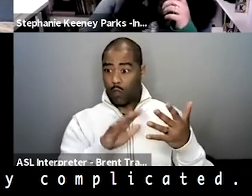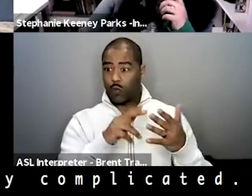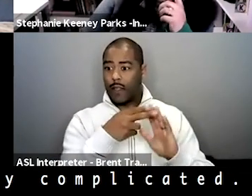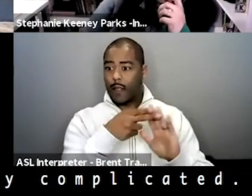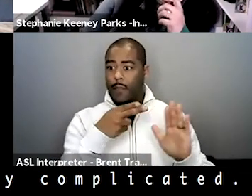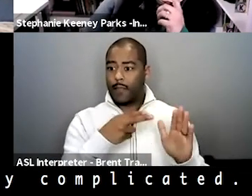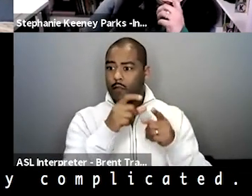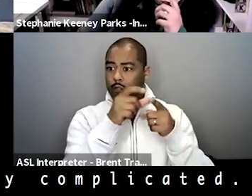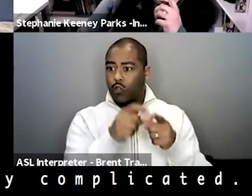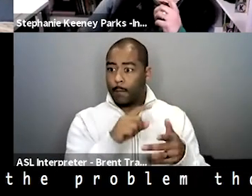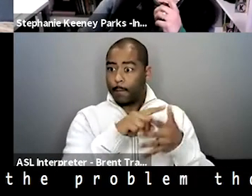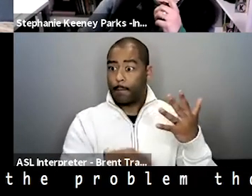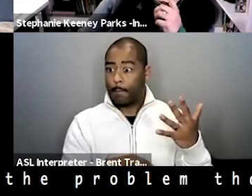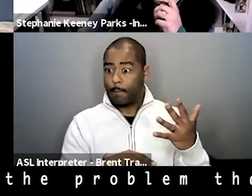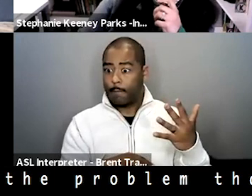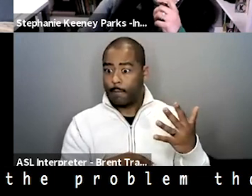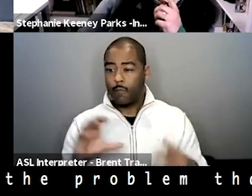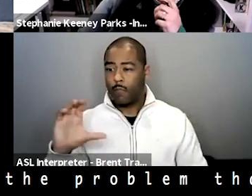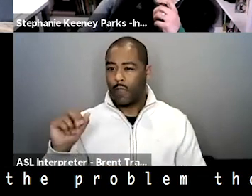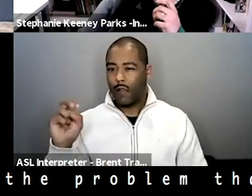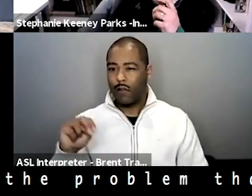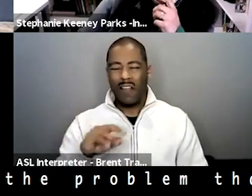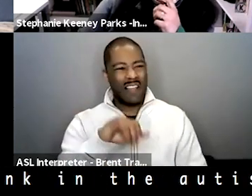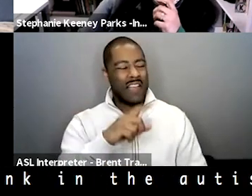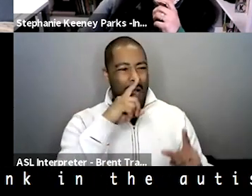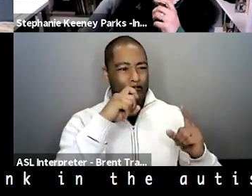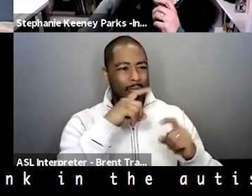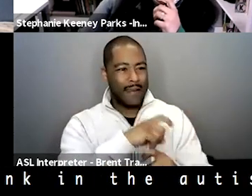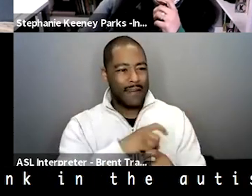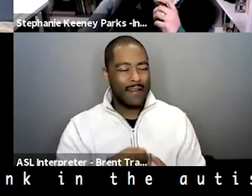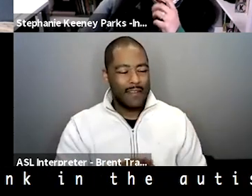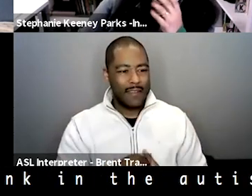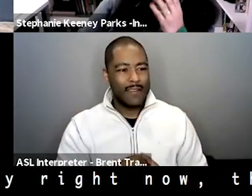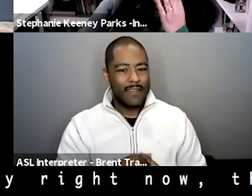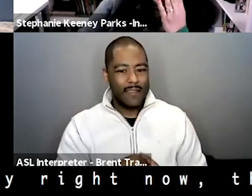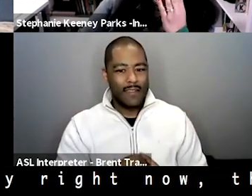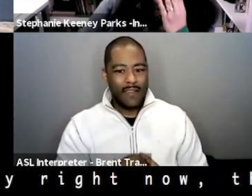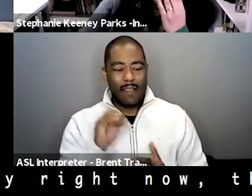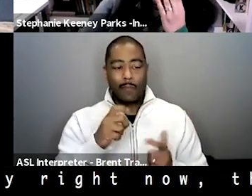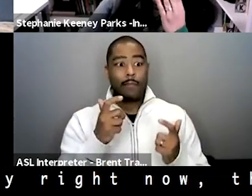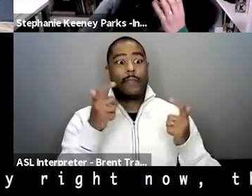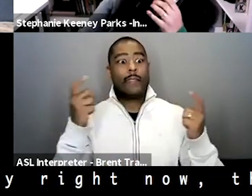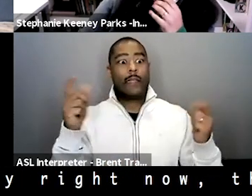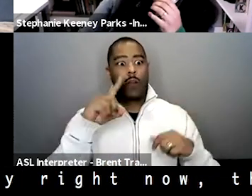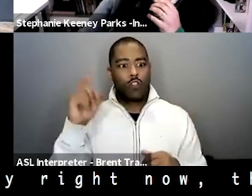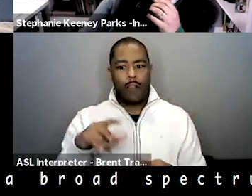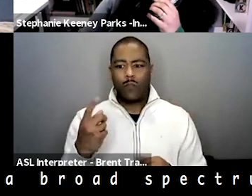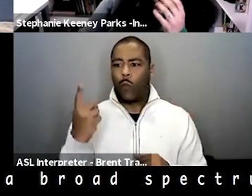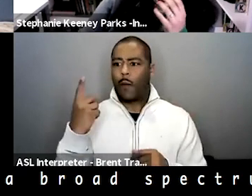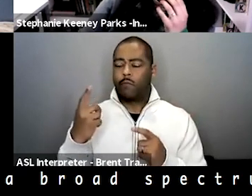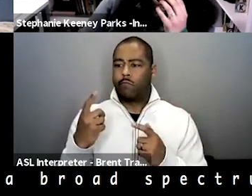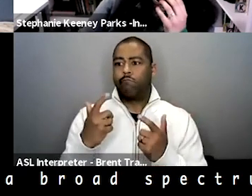And I think it's very complicated and it's part of the problem that's going on, I think, in the autism community right